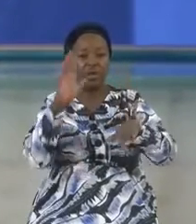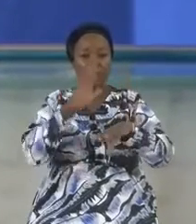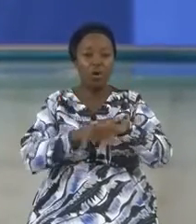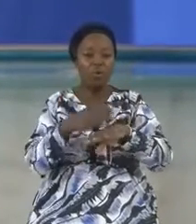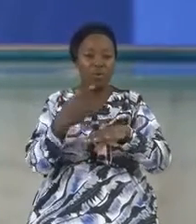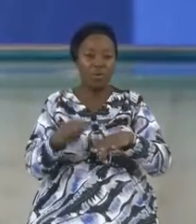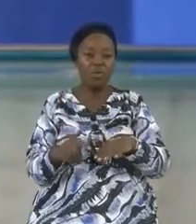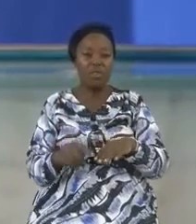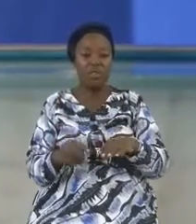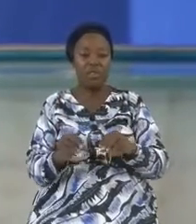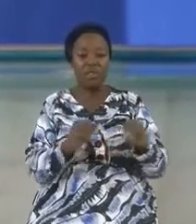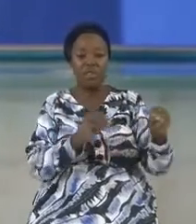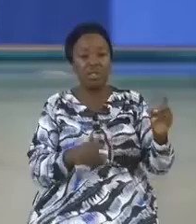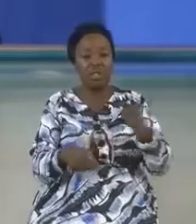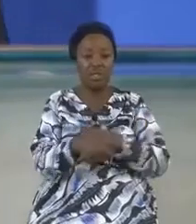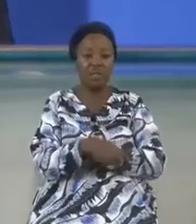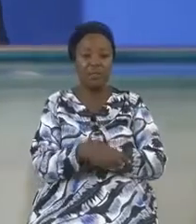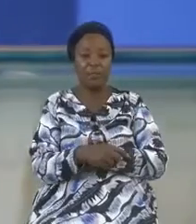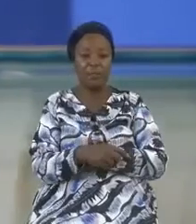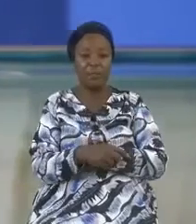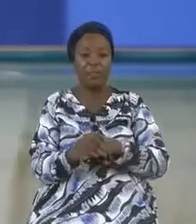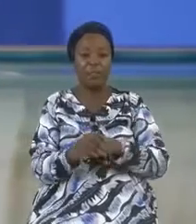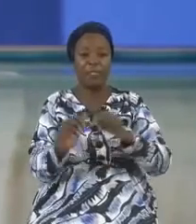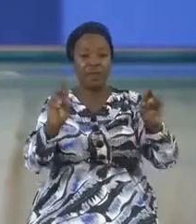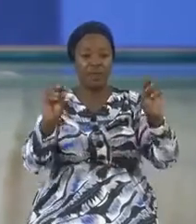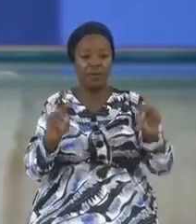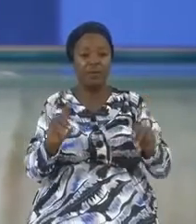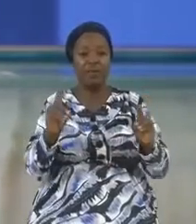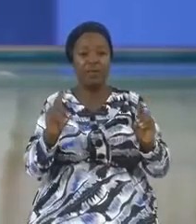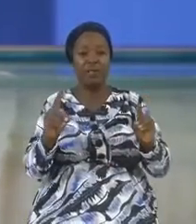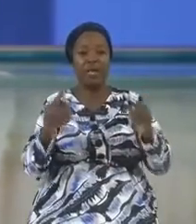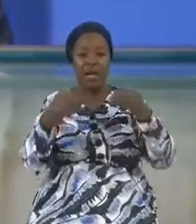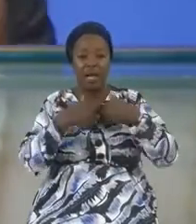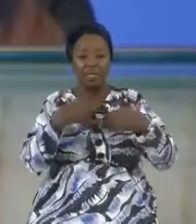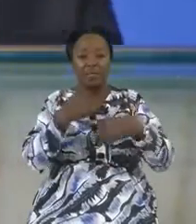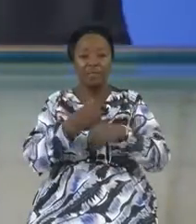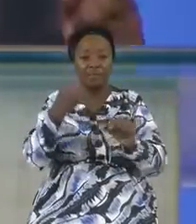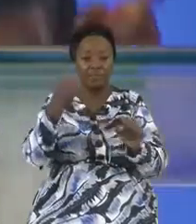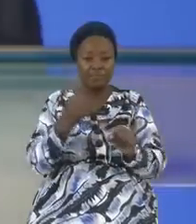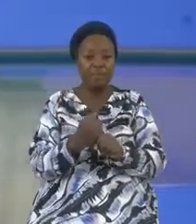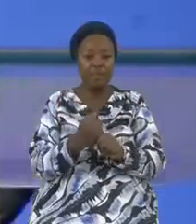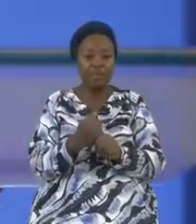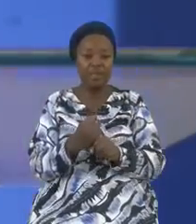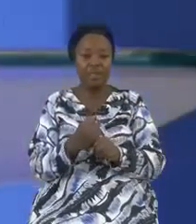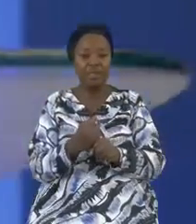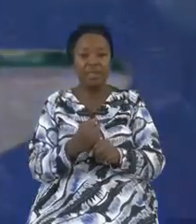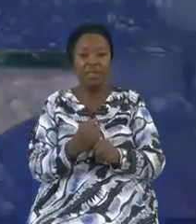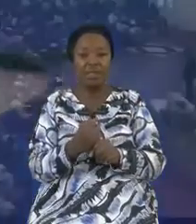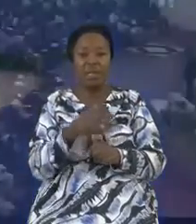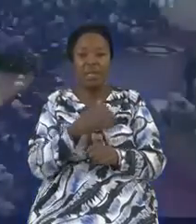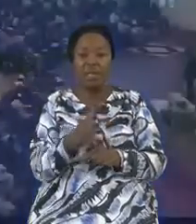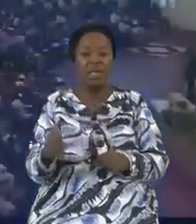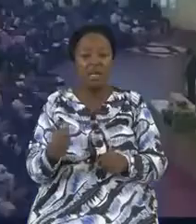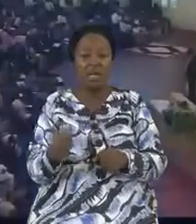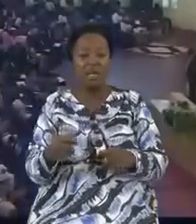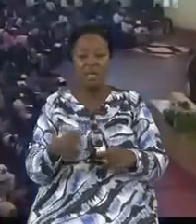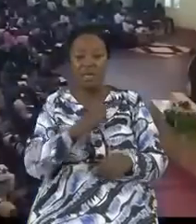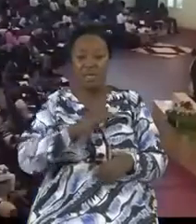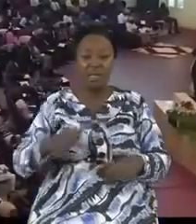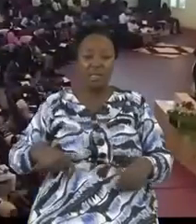Herod, arrayed in royal apparel, sat upon his throne, and made